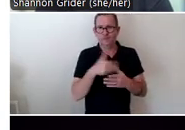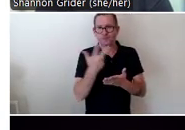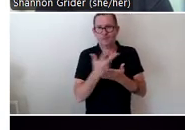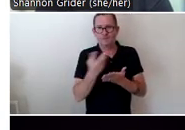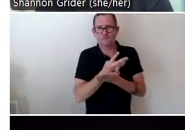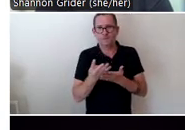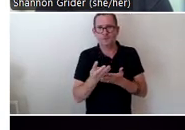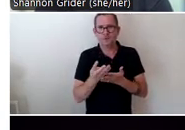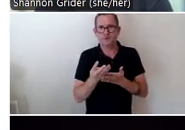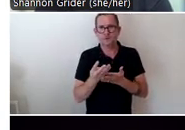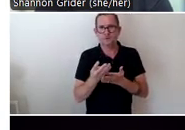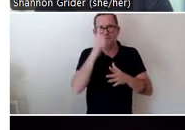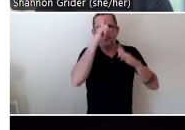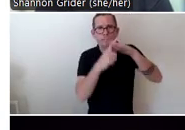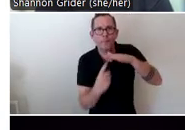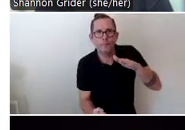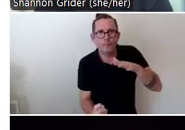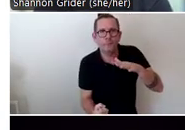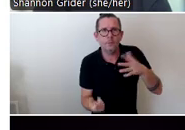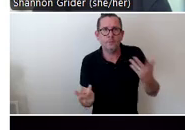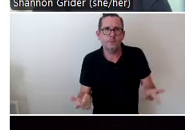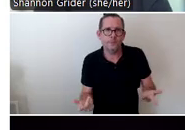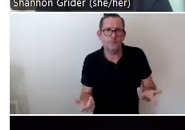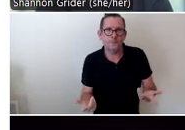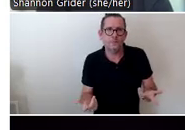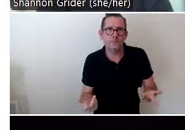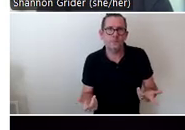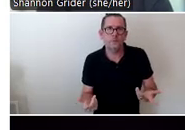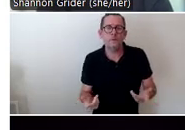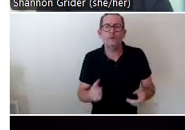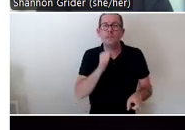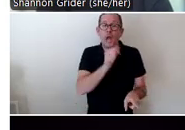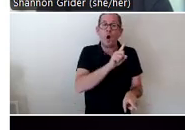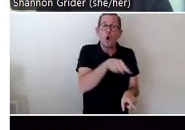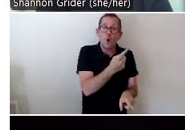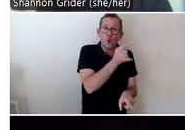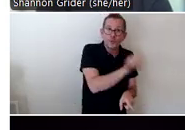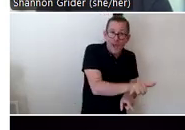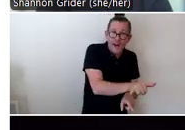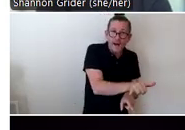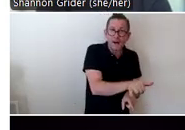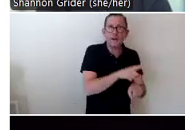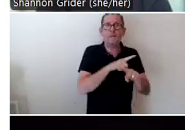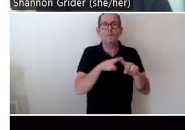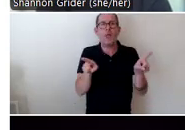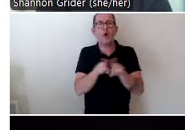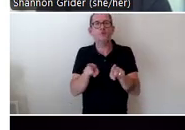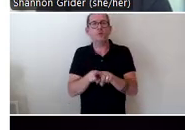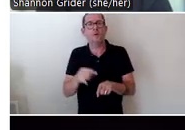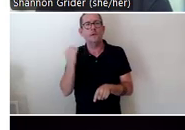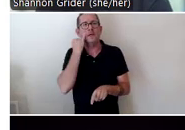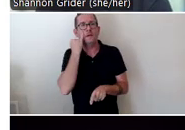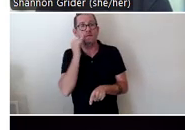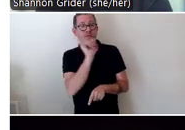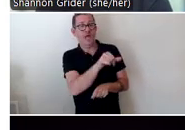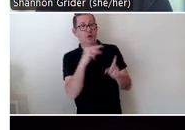up incidental learning things. You pick up on vocabulary, on how words are used just by, walking around every day. We